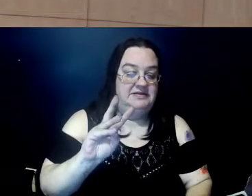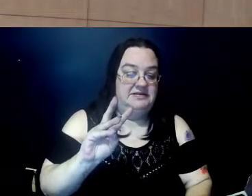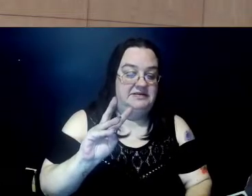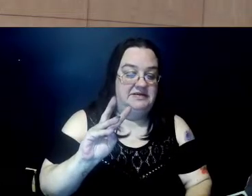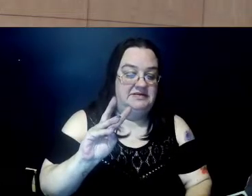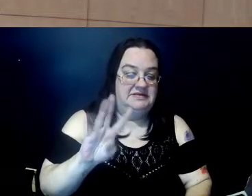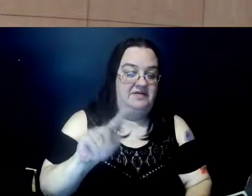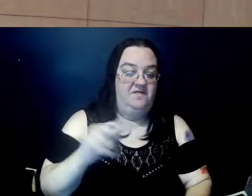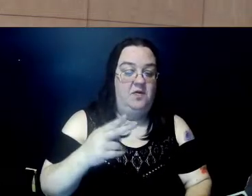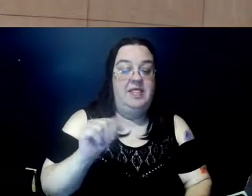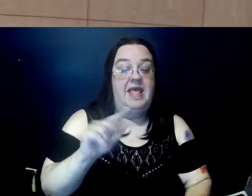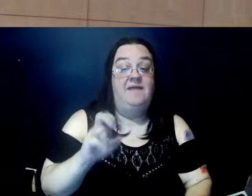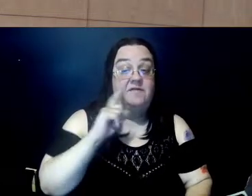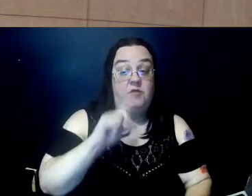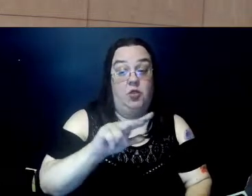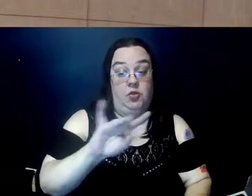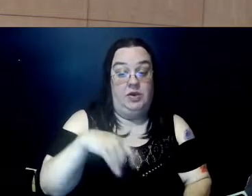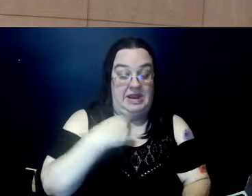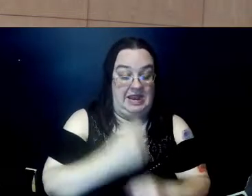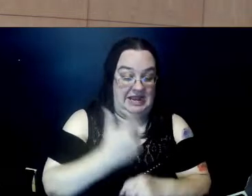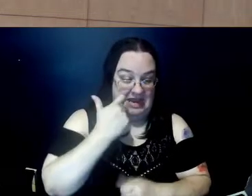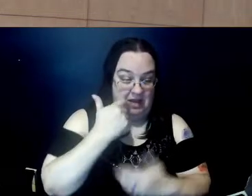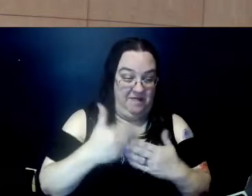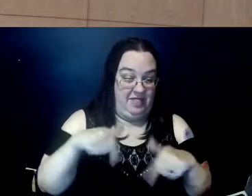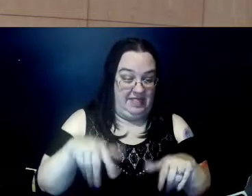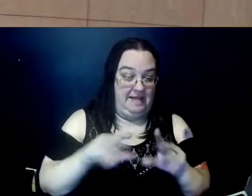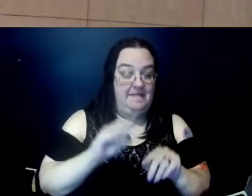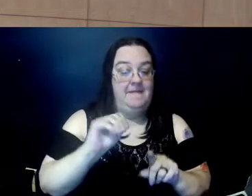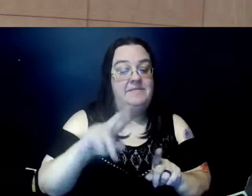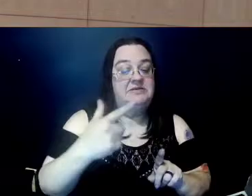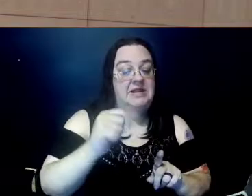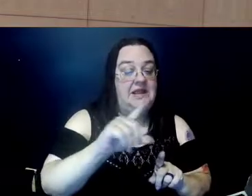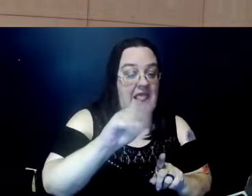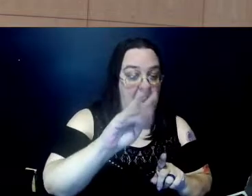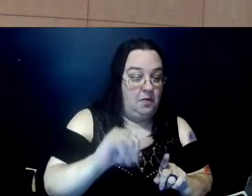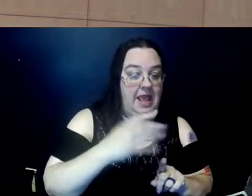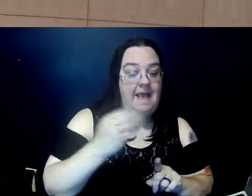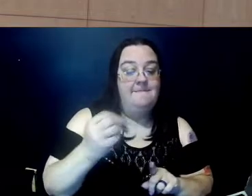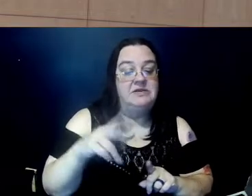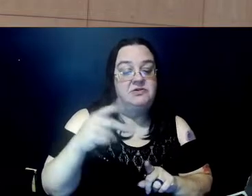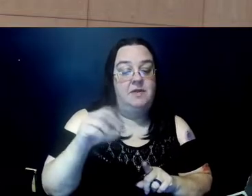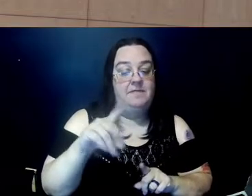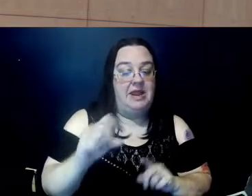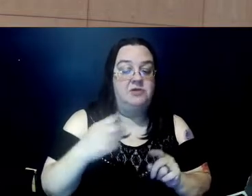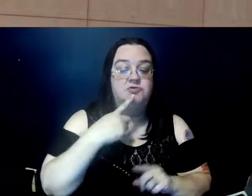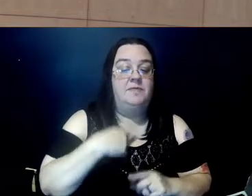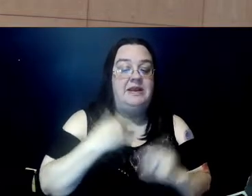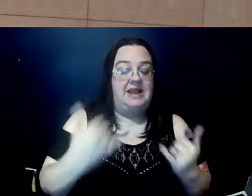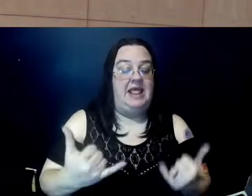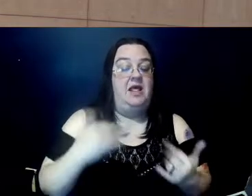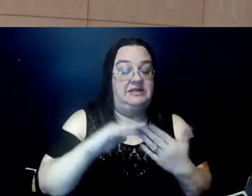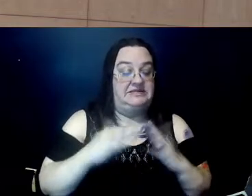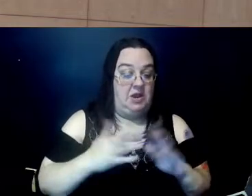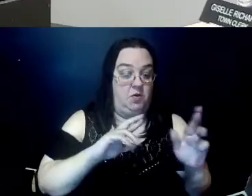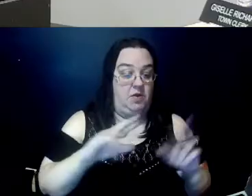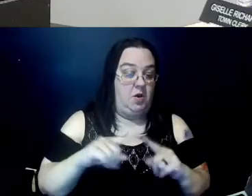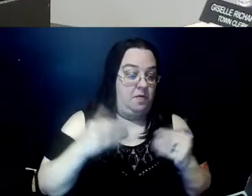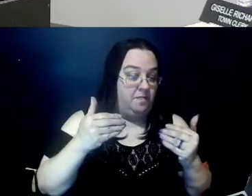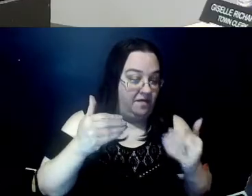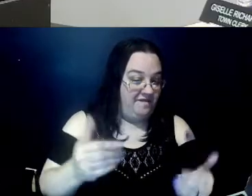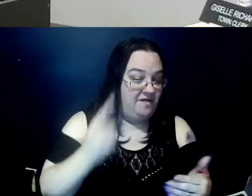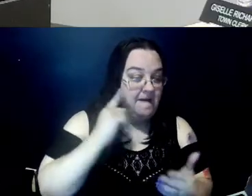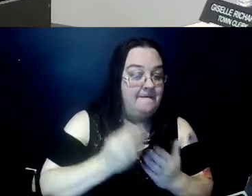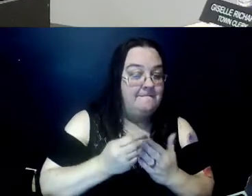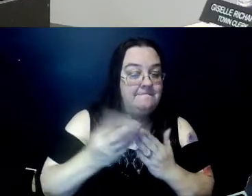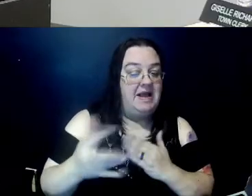years. Just before this meeting, Mr. Galloway and Mr. Pounds told me that the town is now ready to move forward for buying this